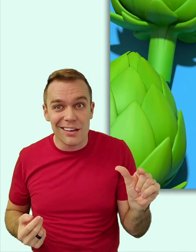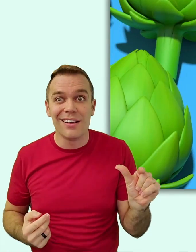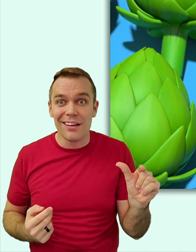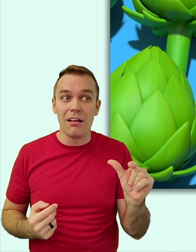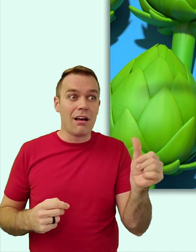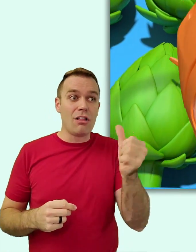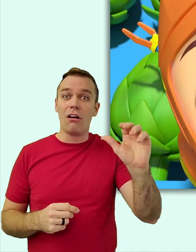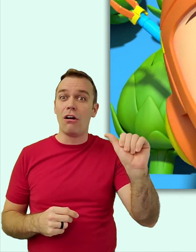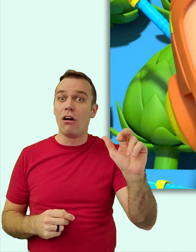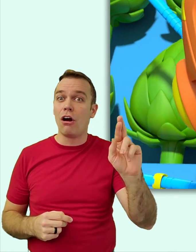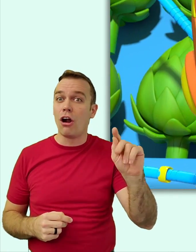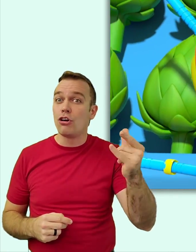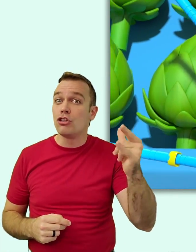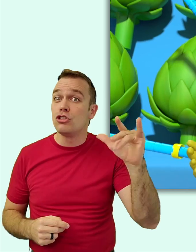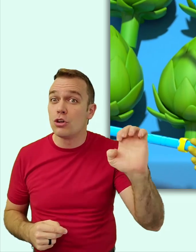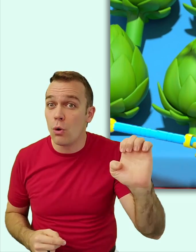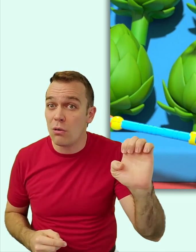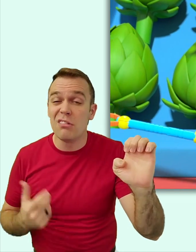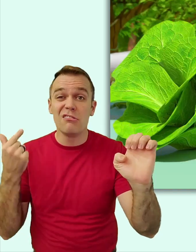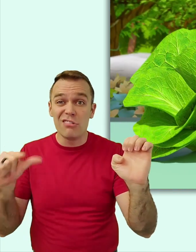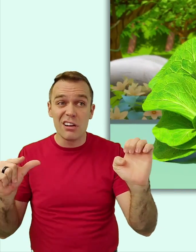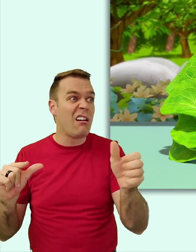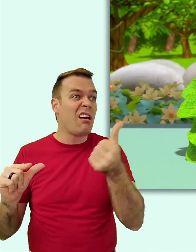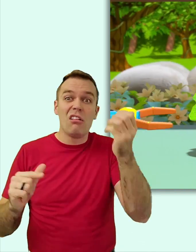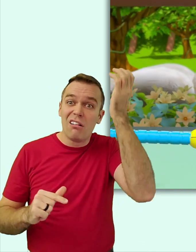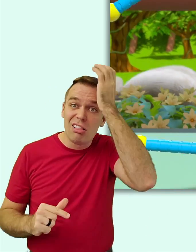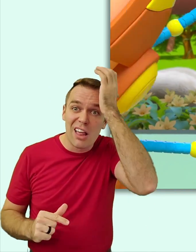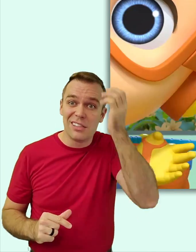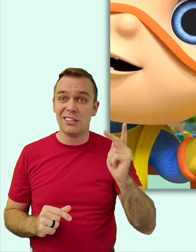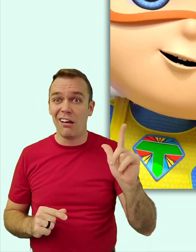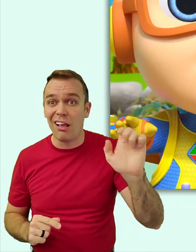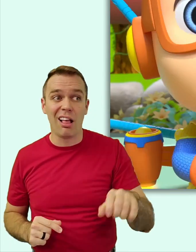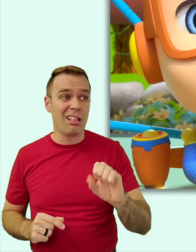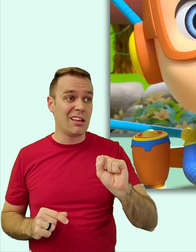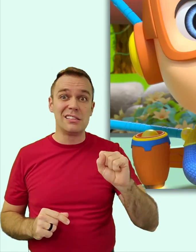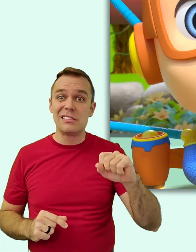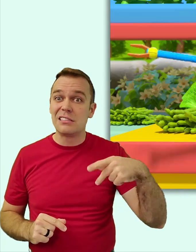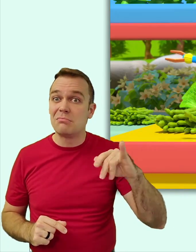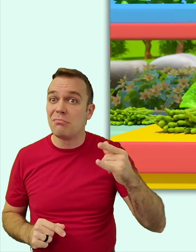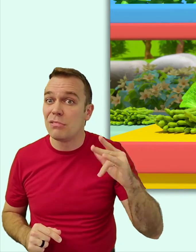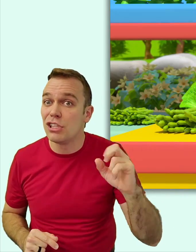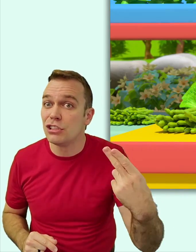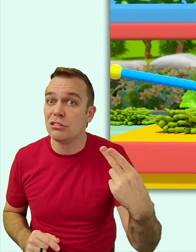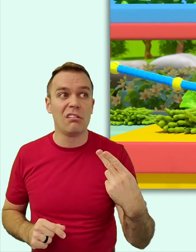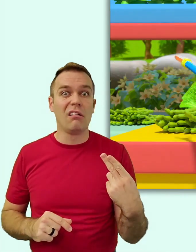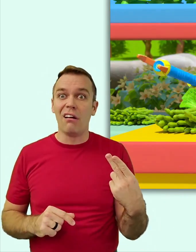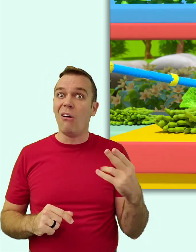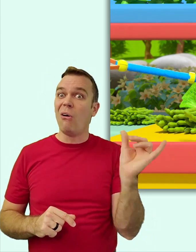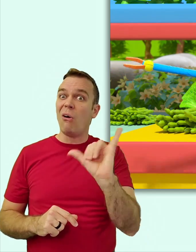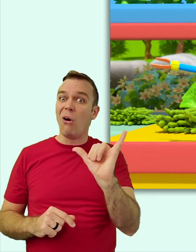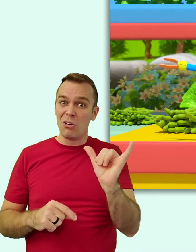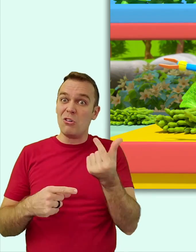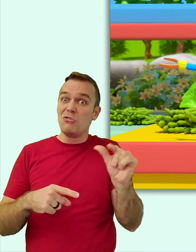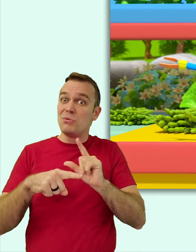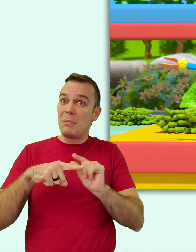green. Broccoli, artichokes are green. Lettuce and kale and spinach are green. Even my green